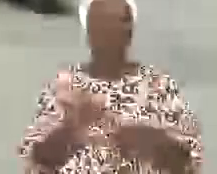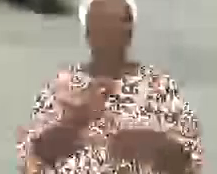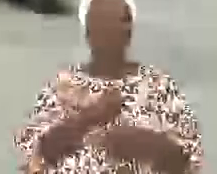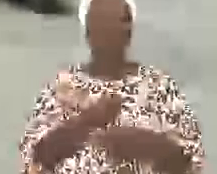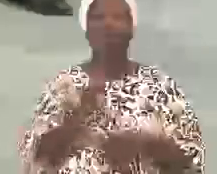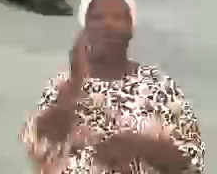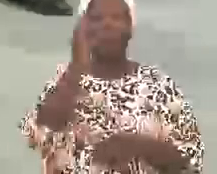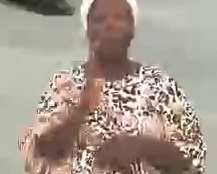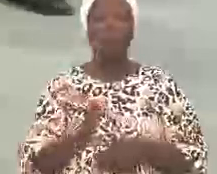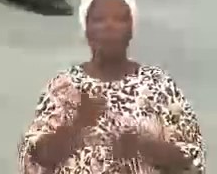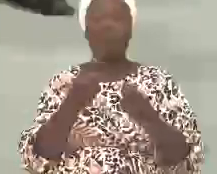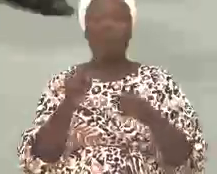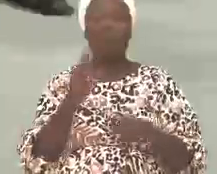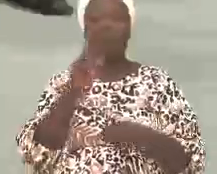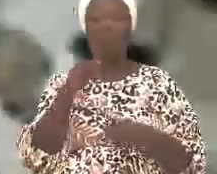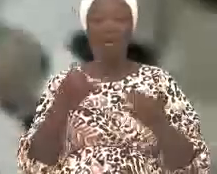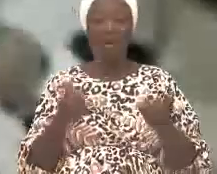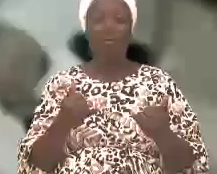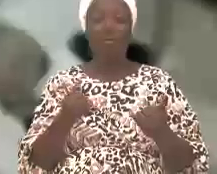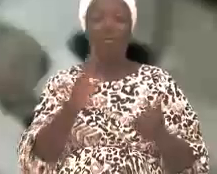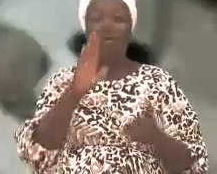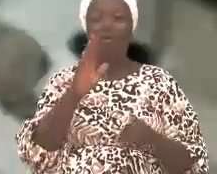your miracle is ensured.